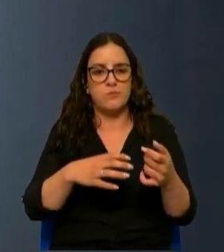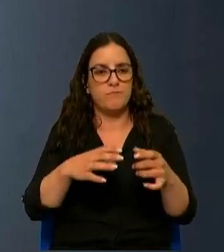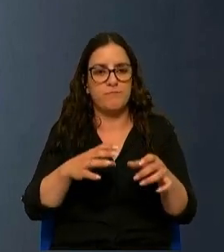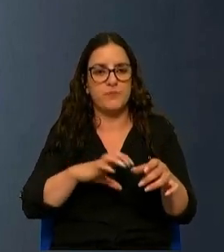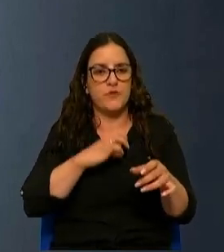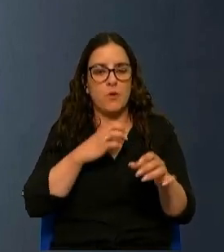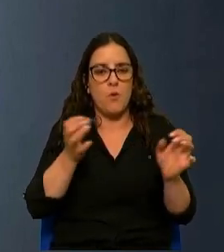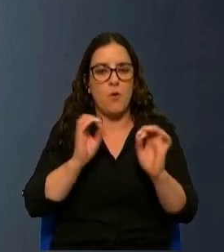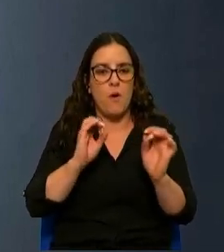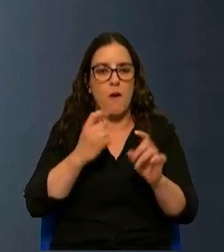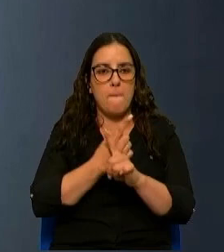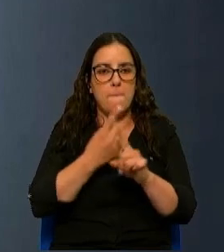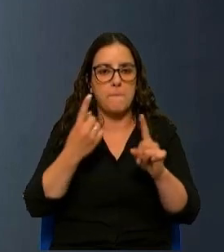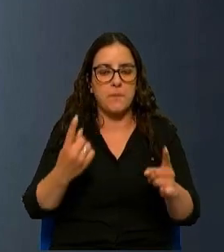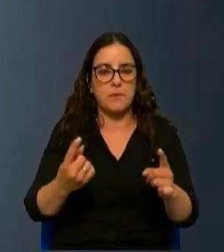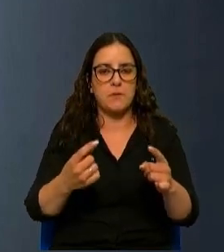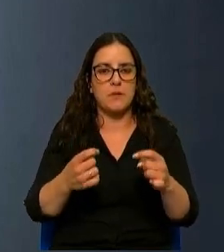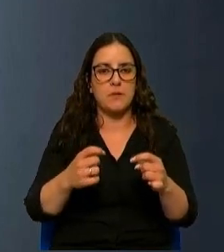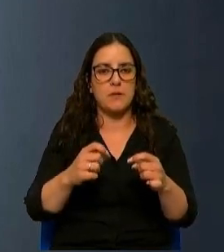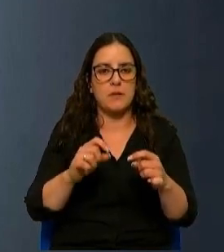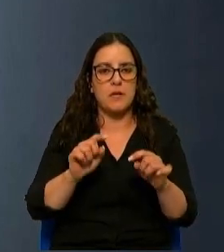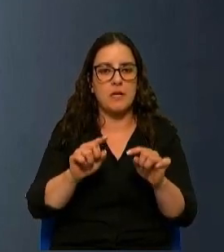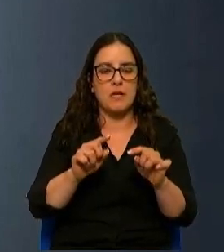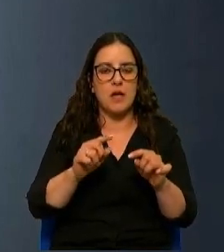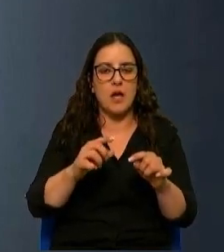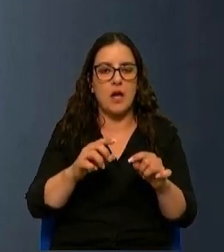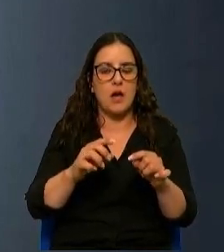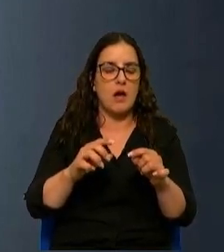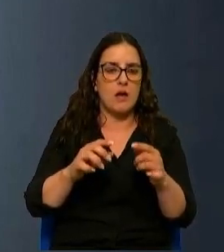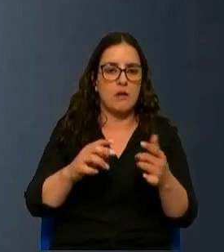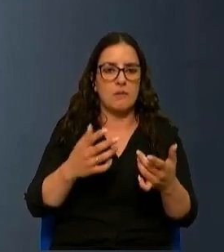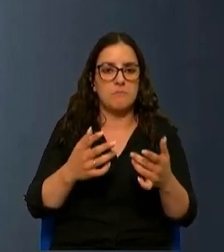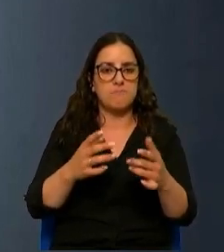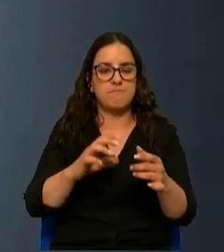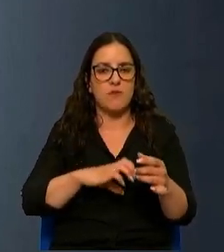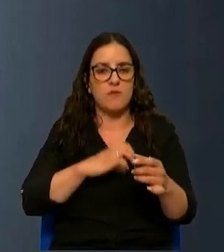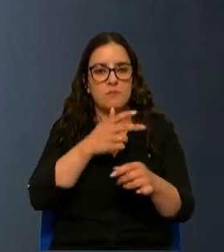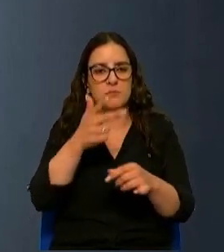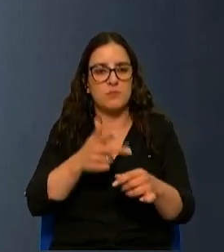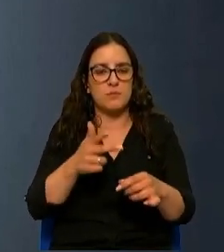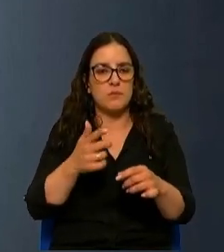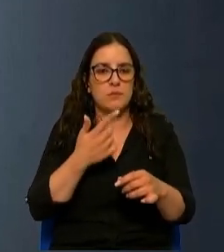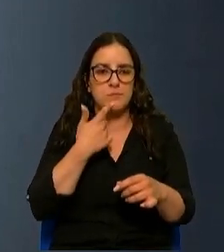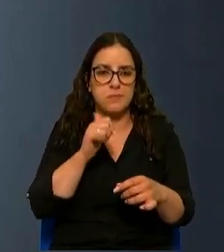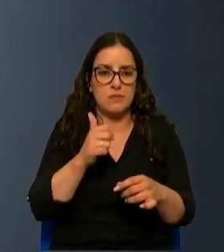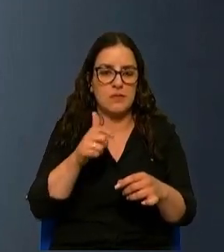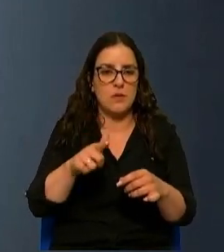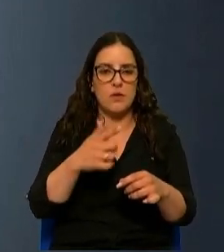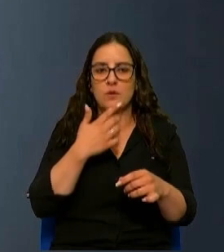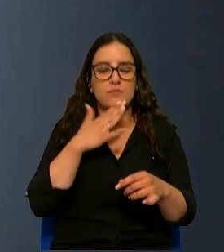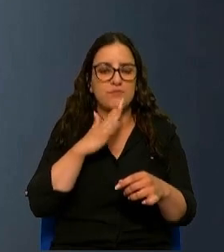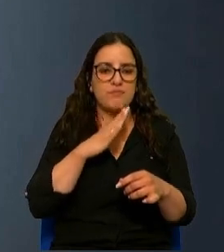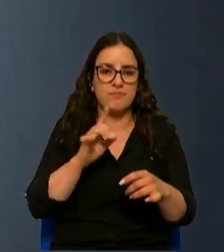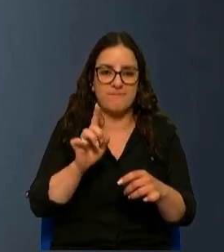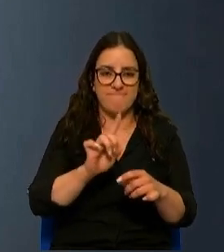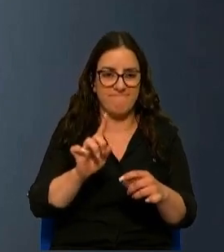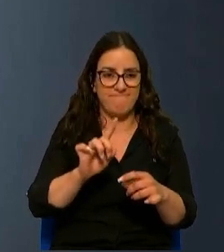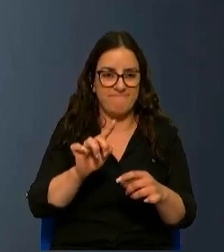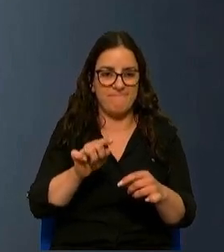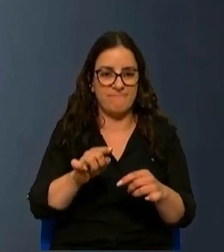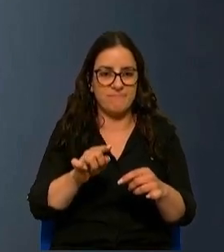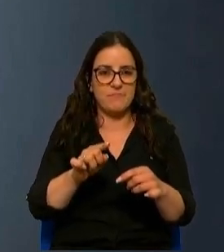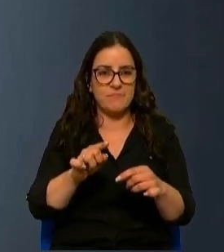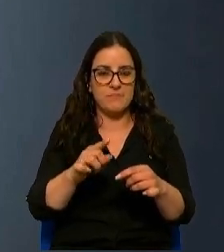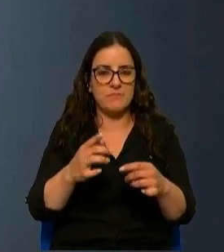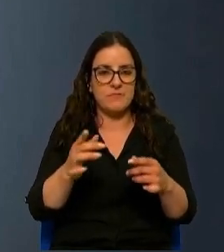We don't know how it does it. I mean, it's very impressive that it can do it. But still, that's not enough to trust it, right? It's not